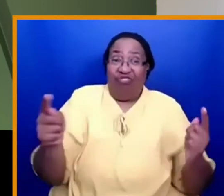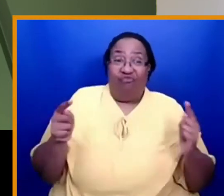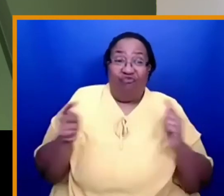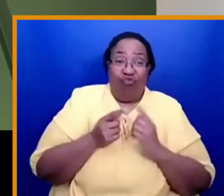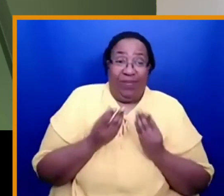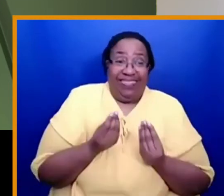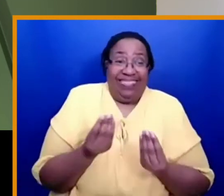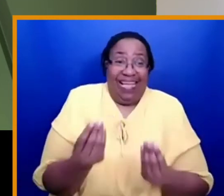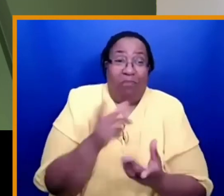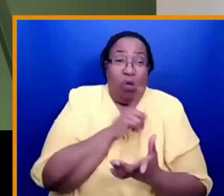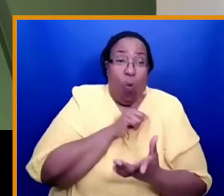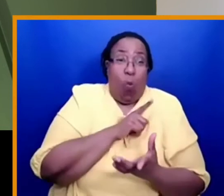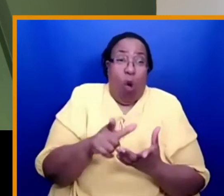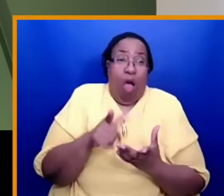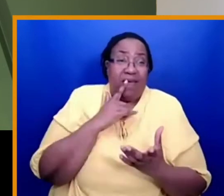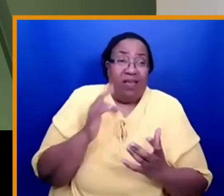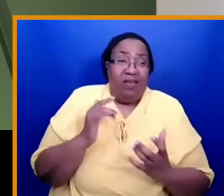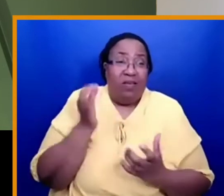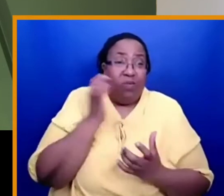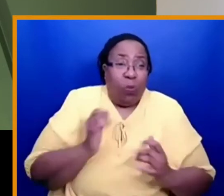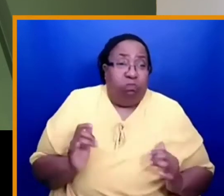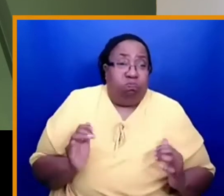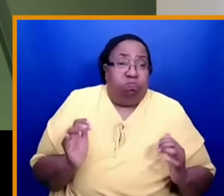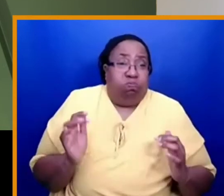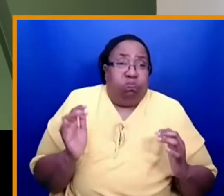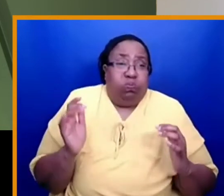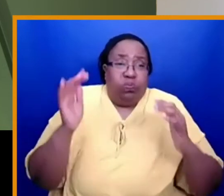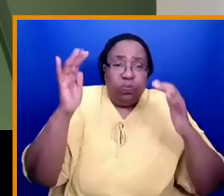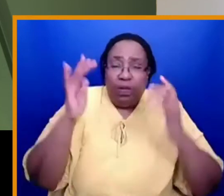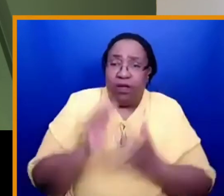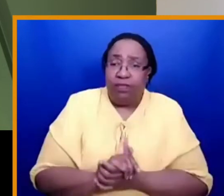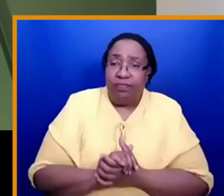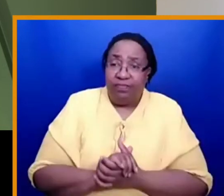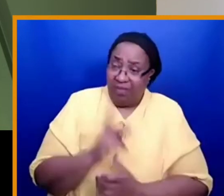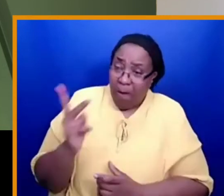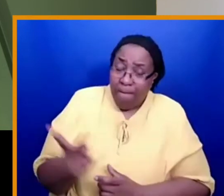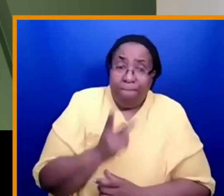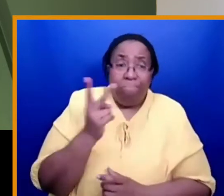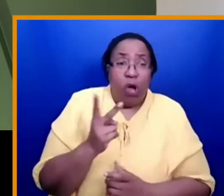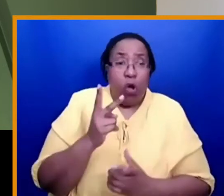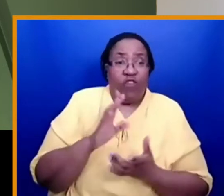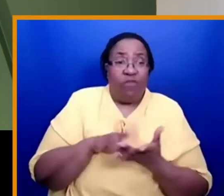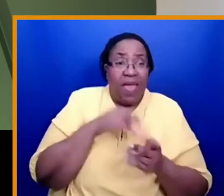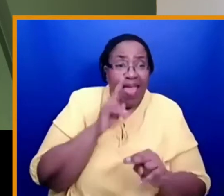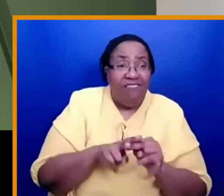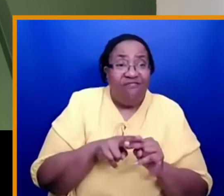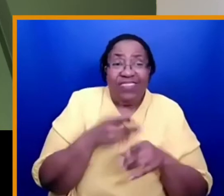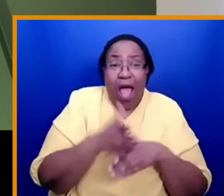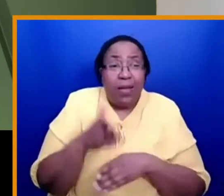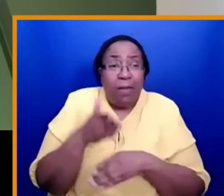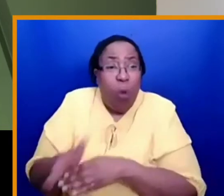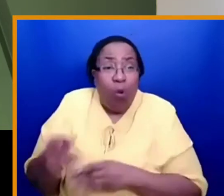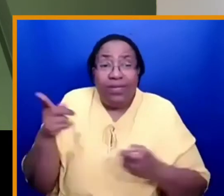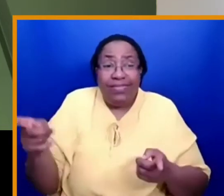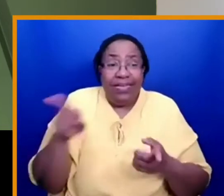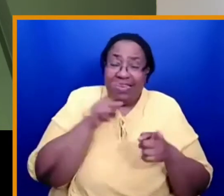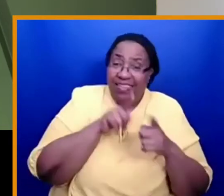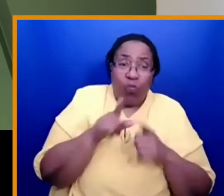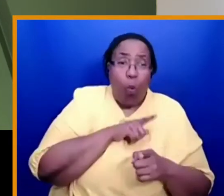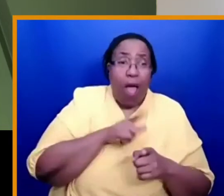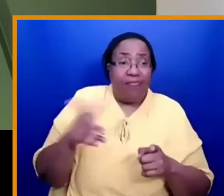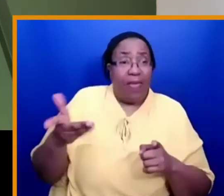Both parents are self-employed and have seen their businesses hit by the pandemic. They're working desperately hard to build those businesses back up again, really because if